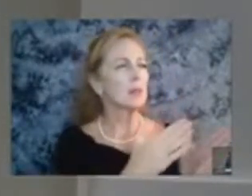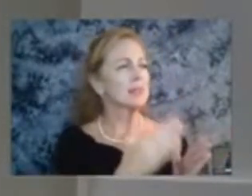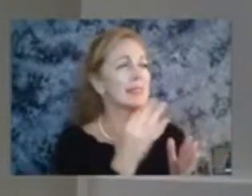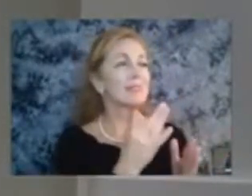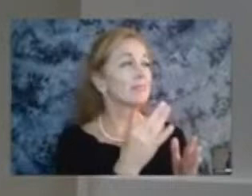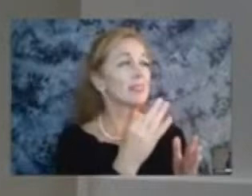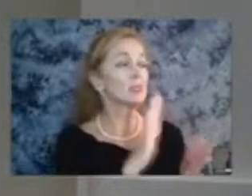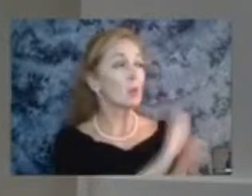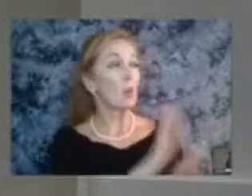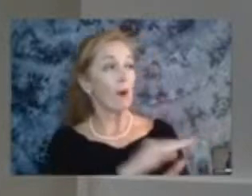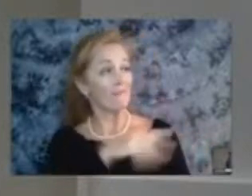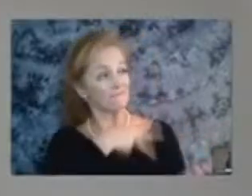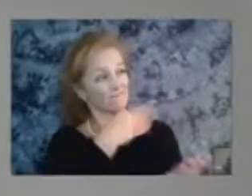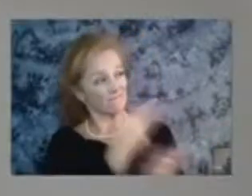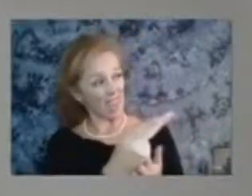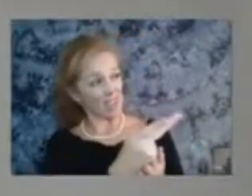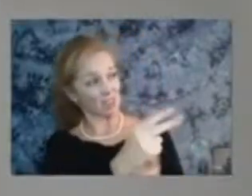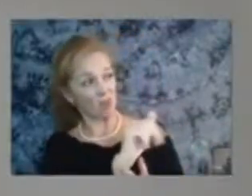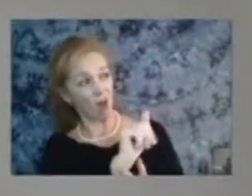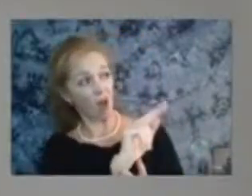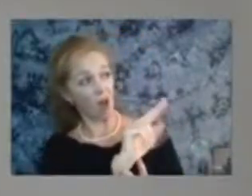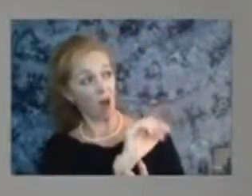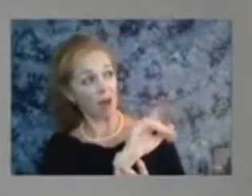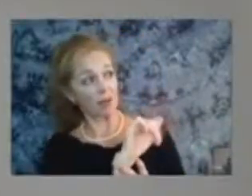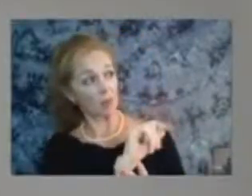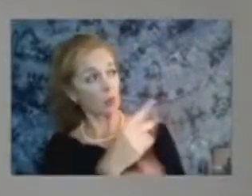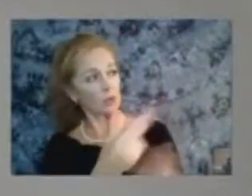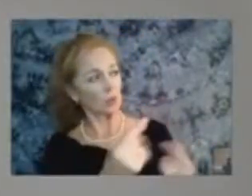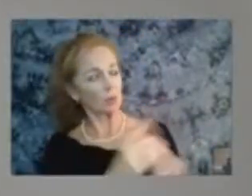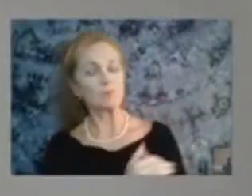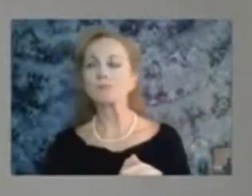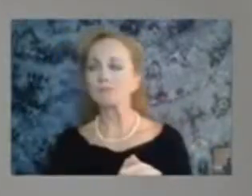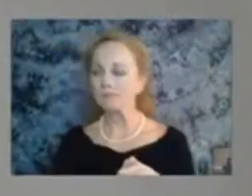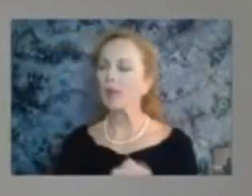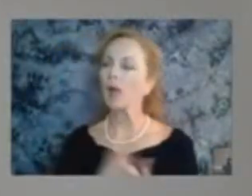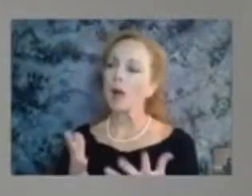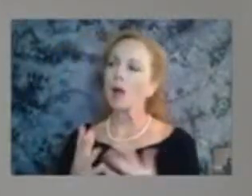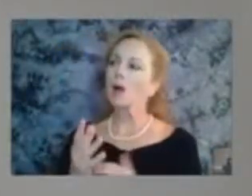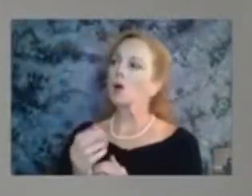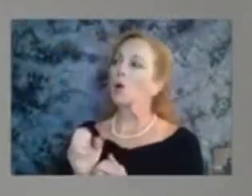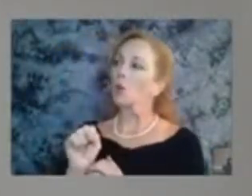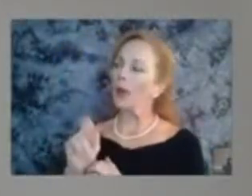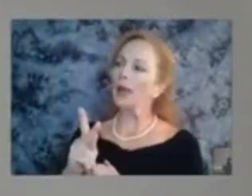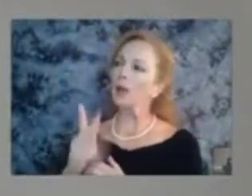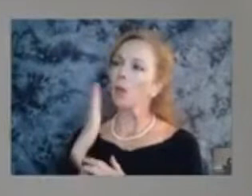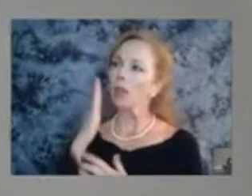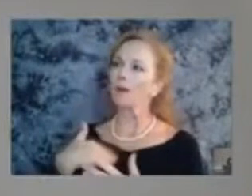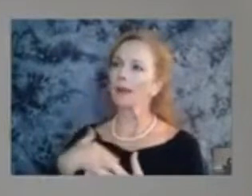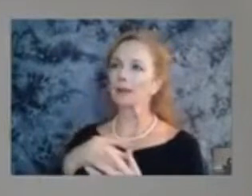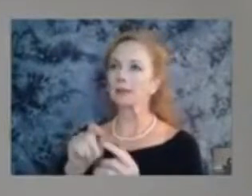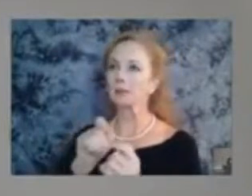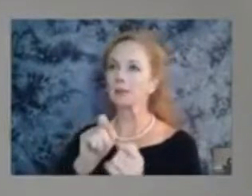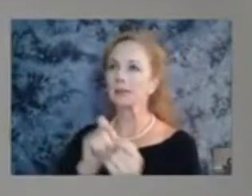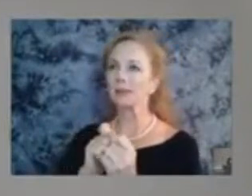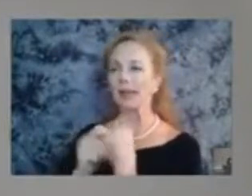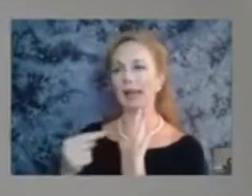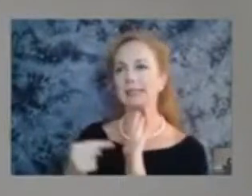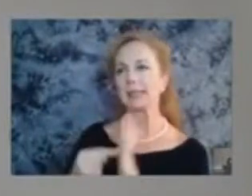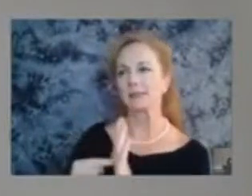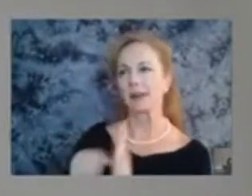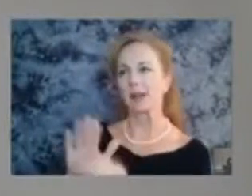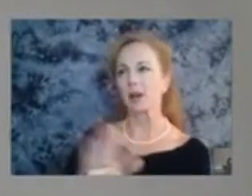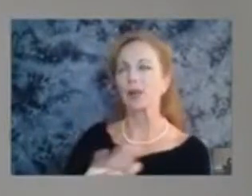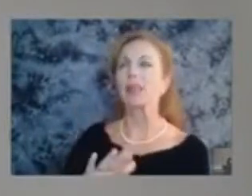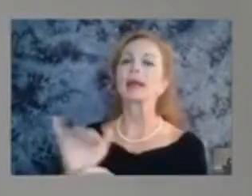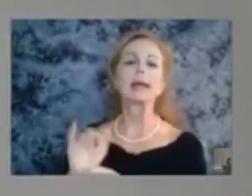Yeah, the protocol would be they'll have an identified area. Let's just say, let me go to an easy one. We go in